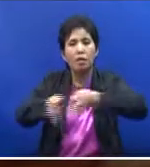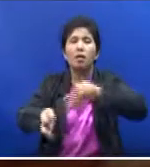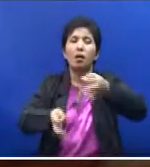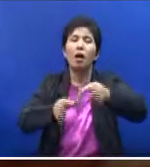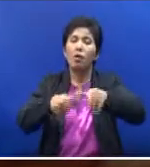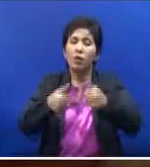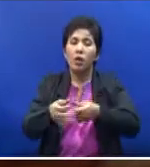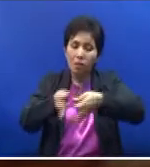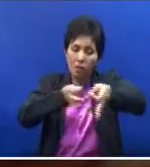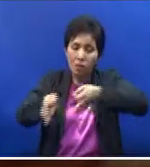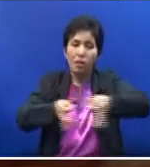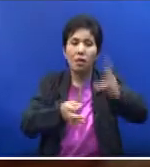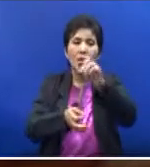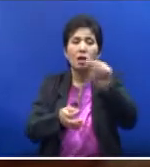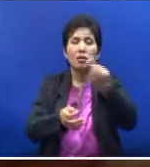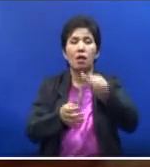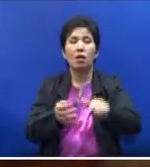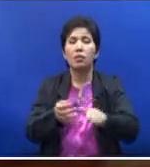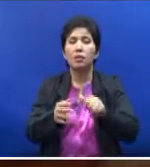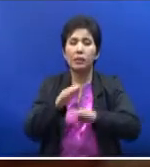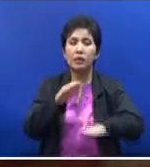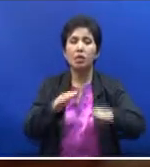how to interpret the data? Basically, we have